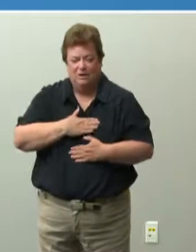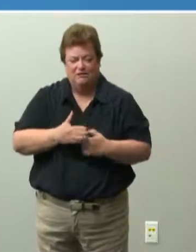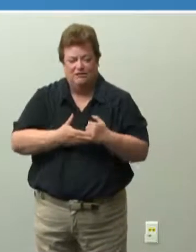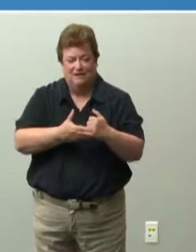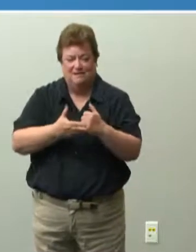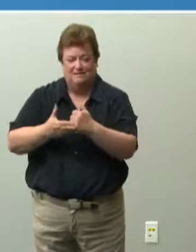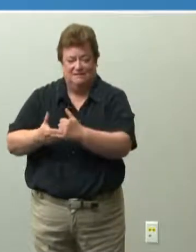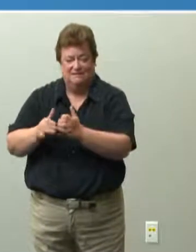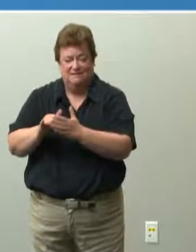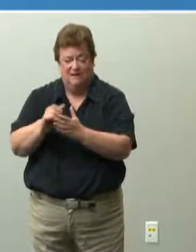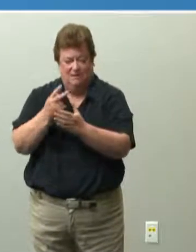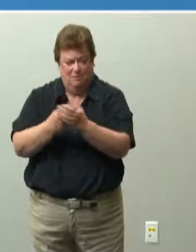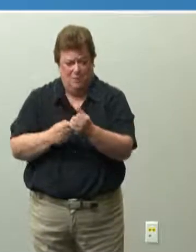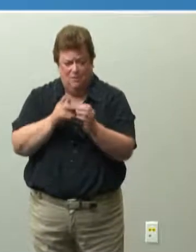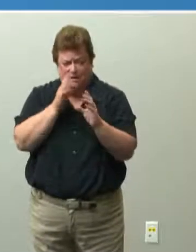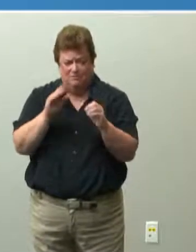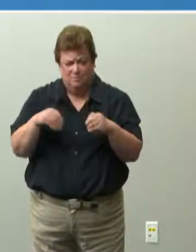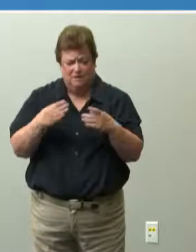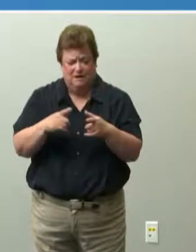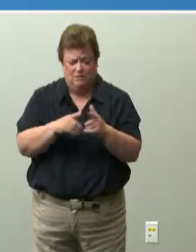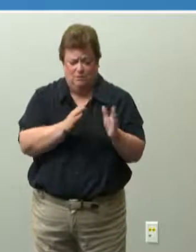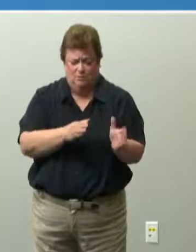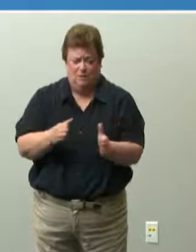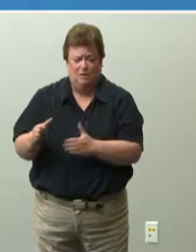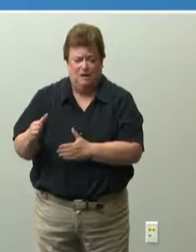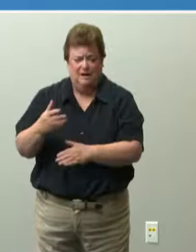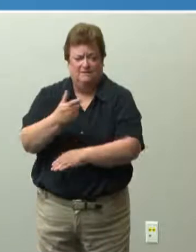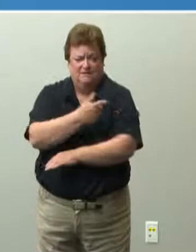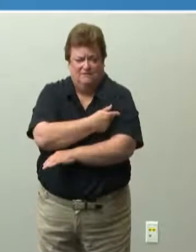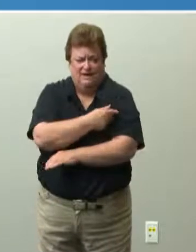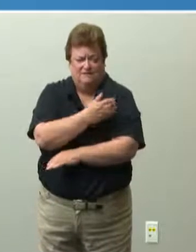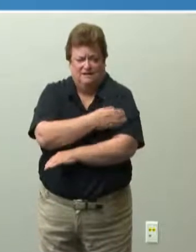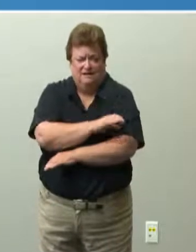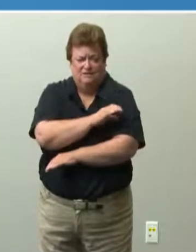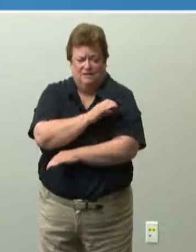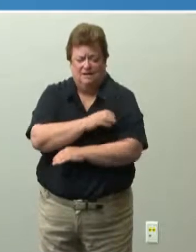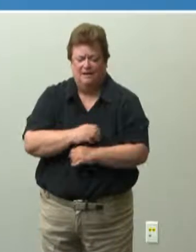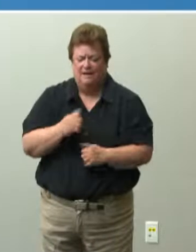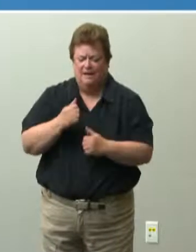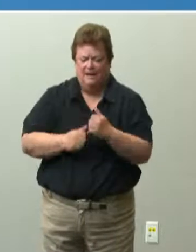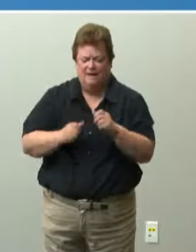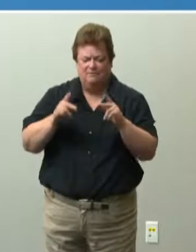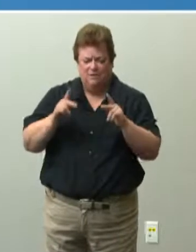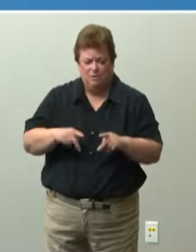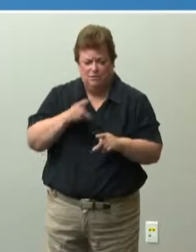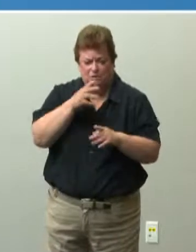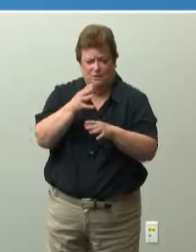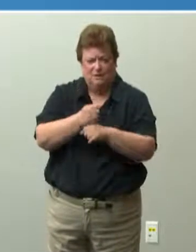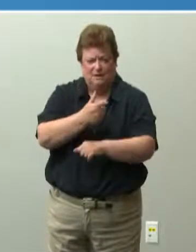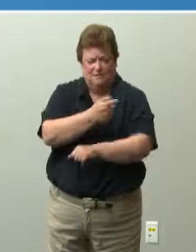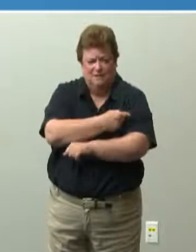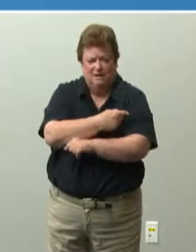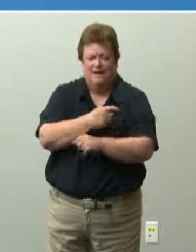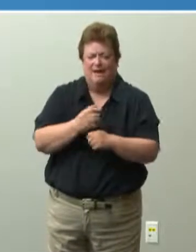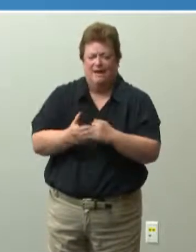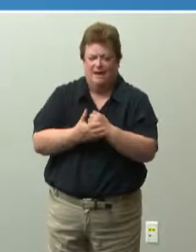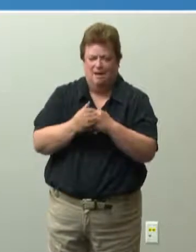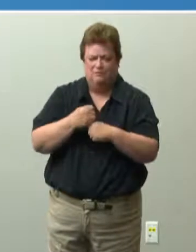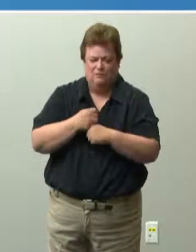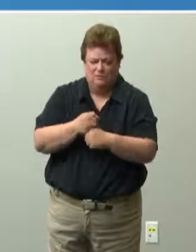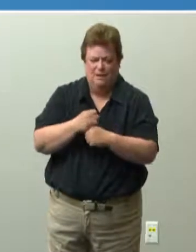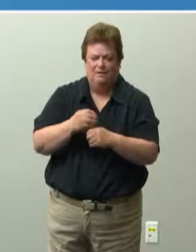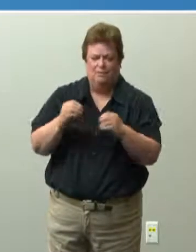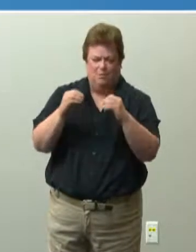both provided in organizing the clinics. And every person vaccinated helps create needed protection for our